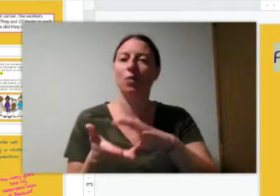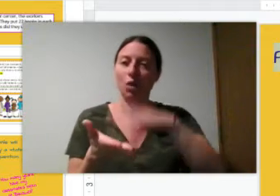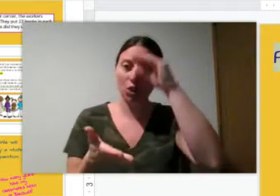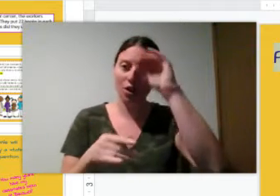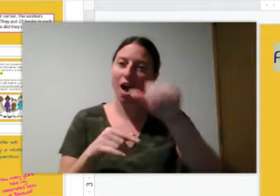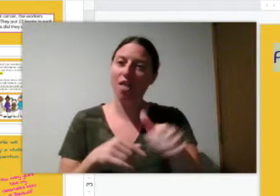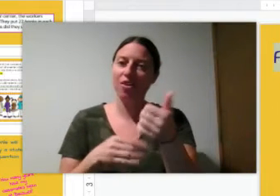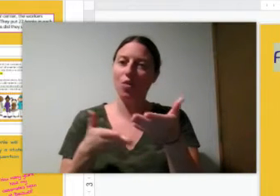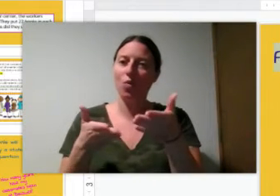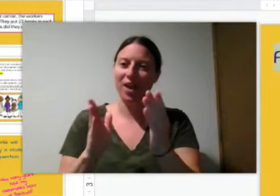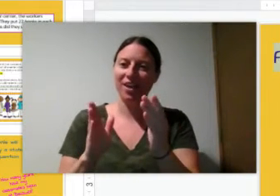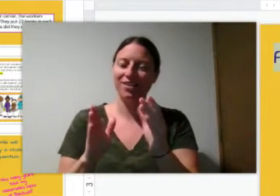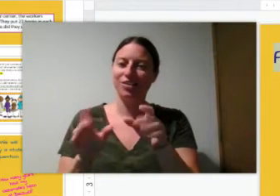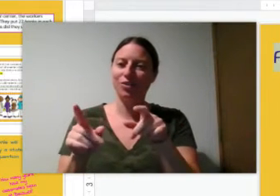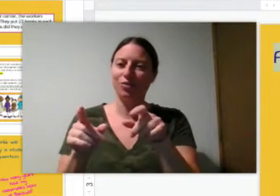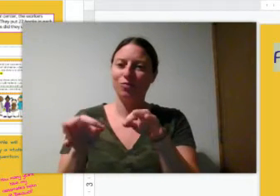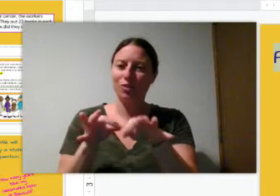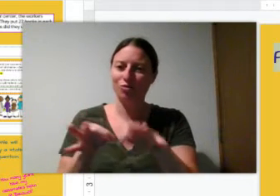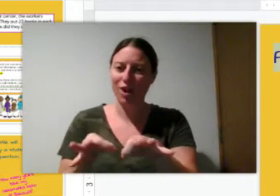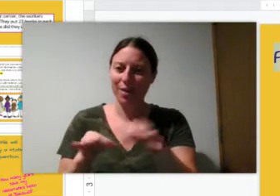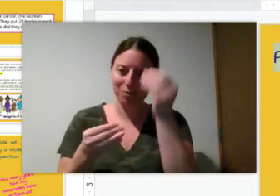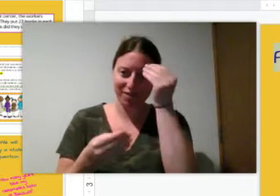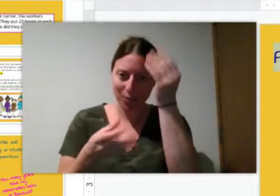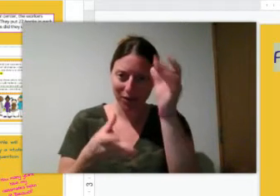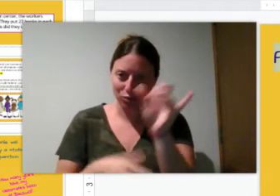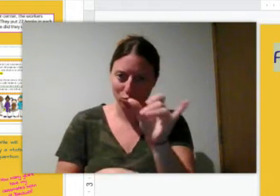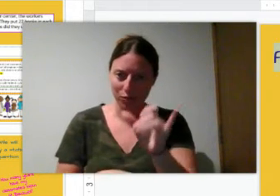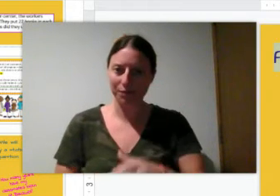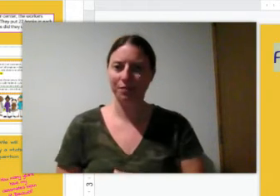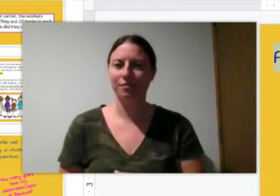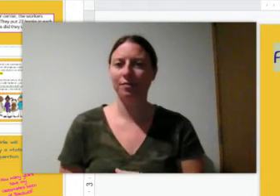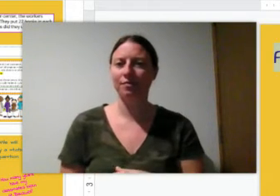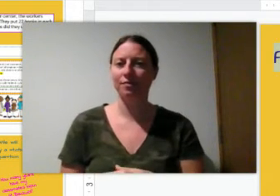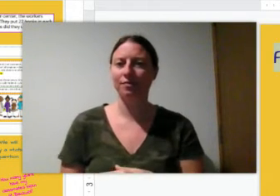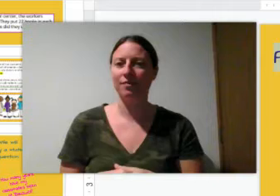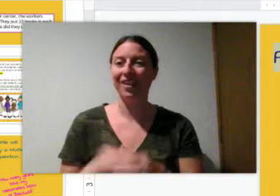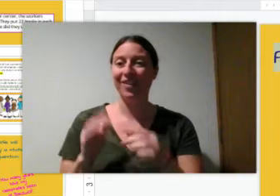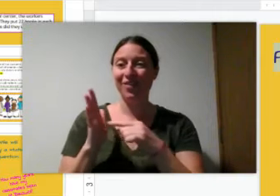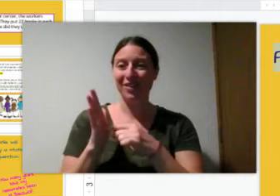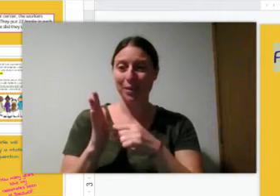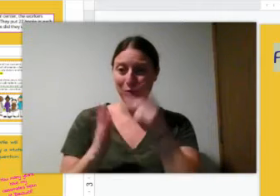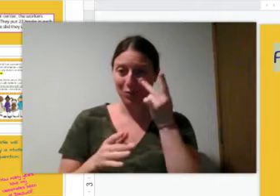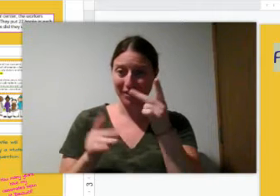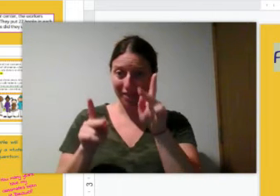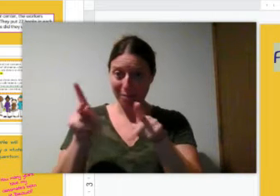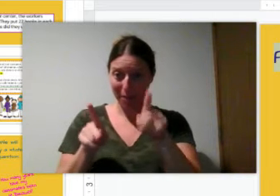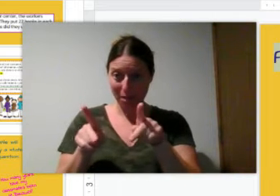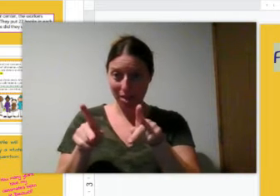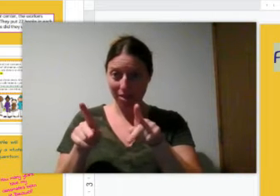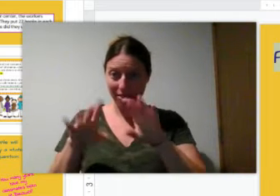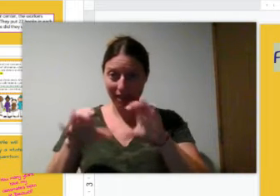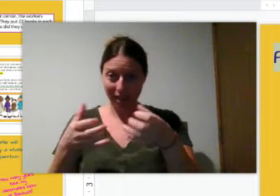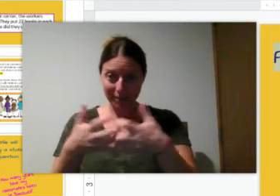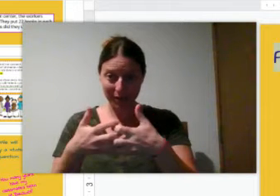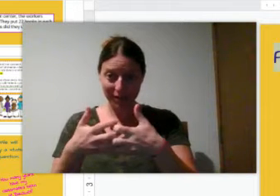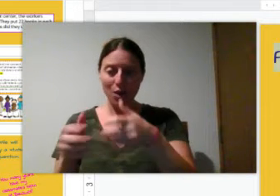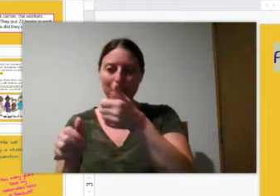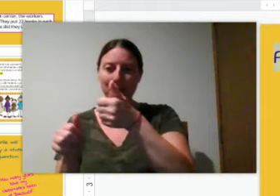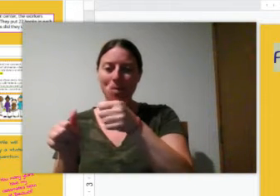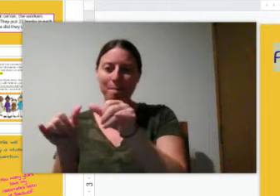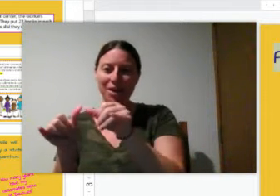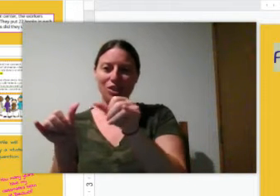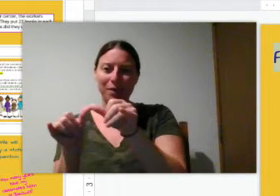chapter. For example, you see the different heights of the people. You're measuring each